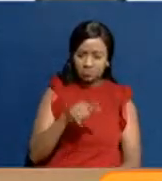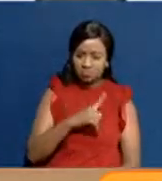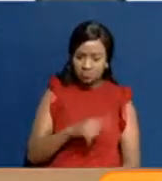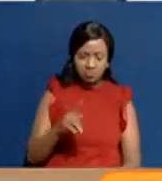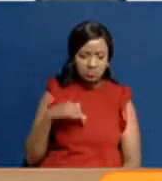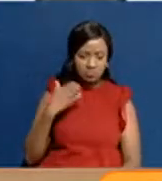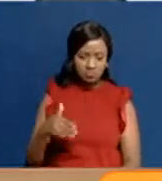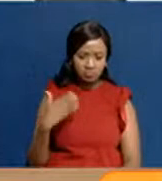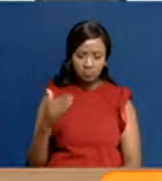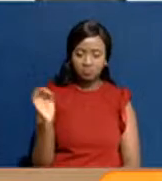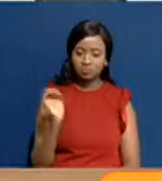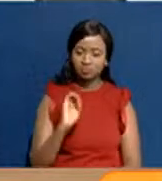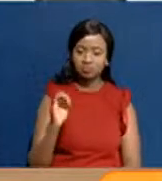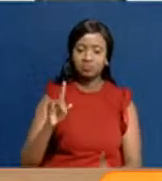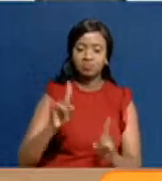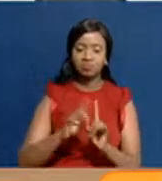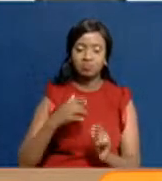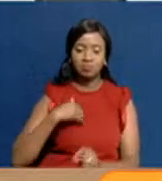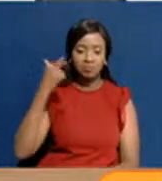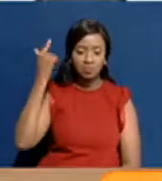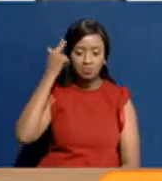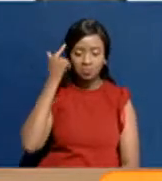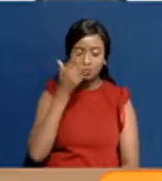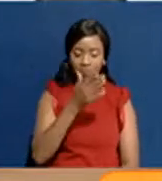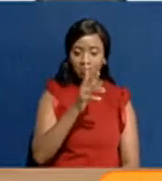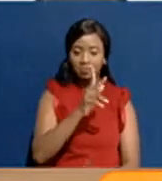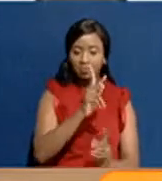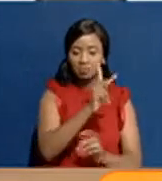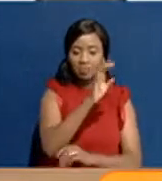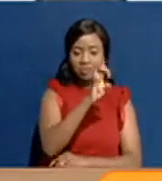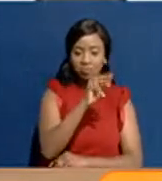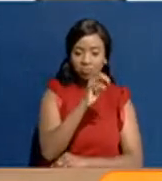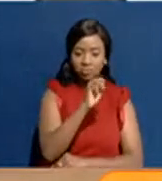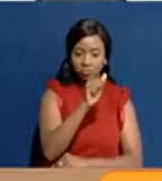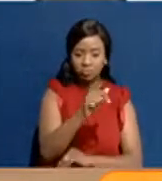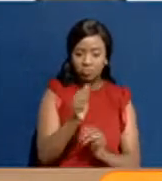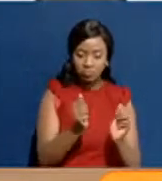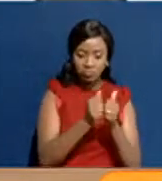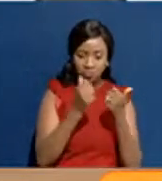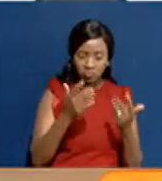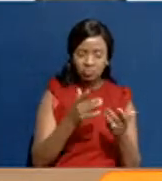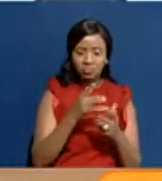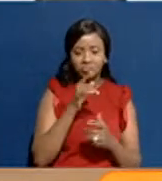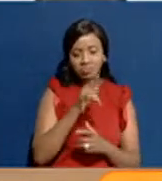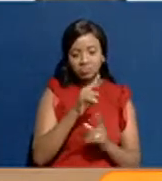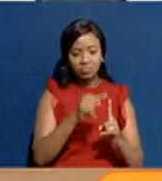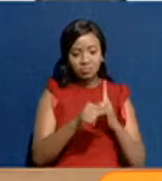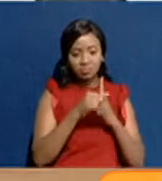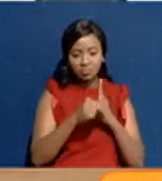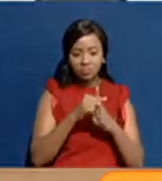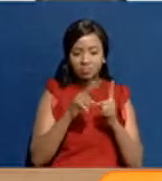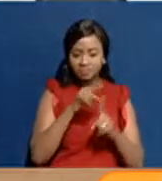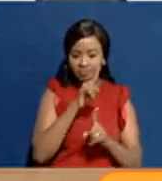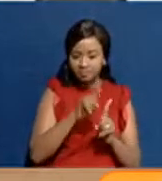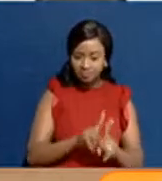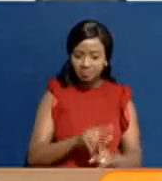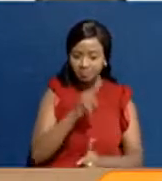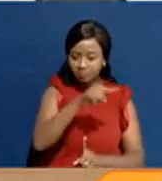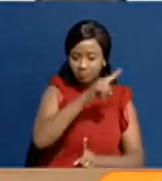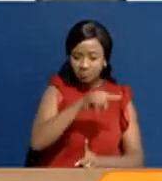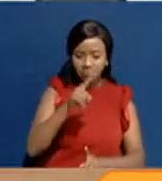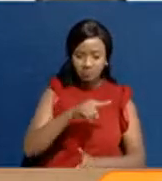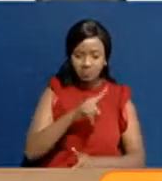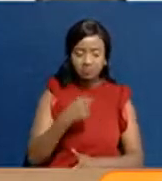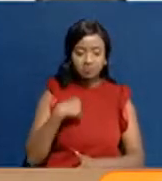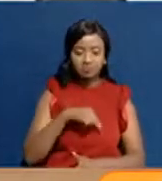think what has happened at KEMSA is actually positive in that sense. That wrongdoing was caught quite early. By the way, this